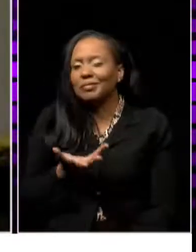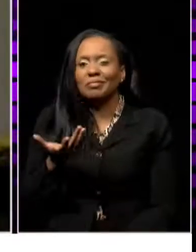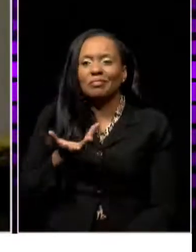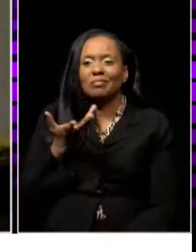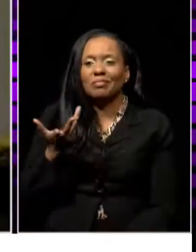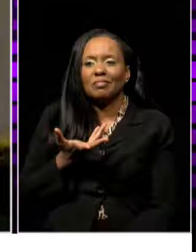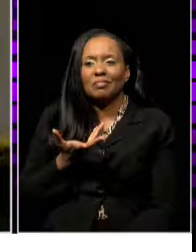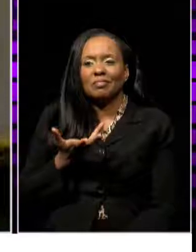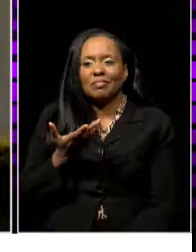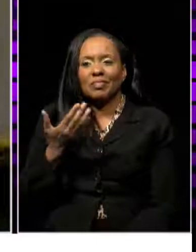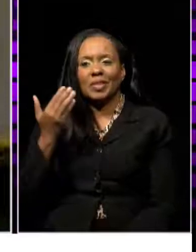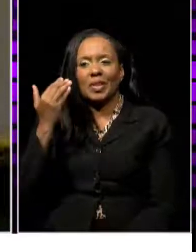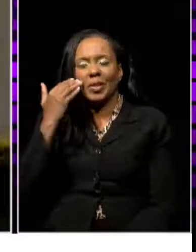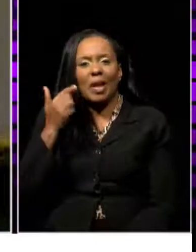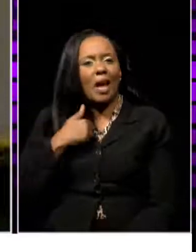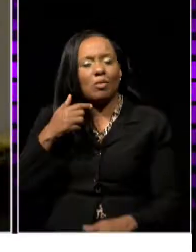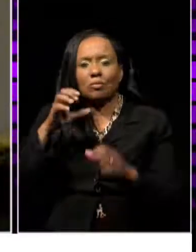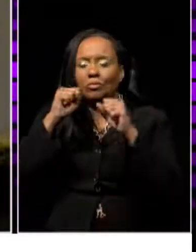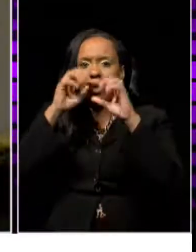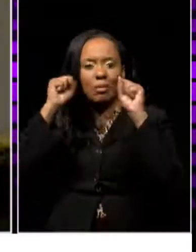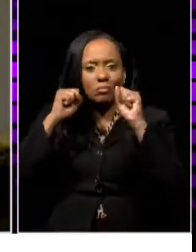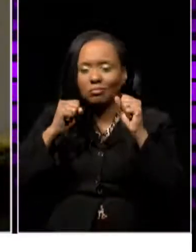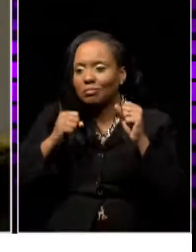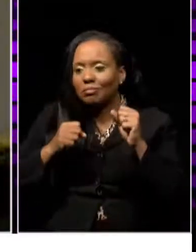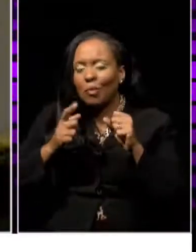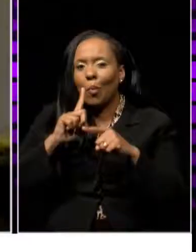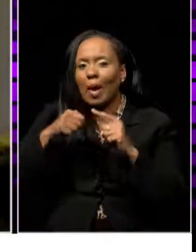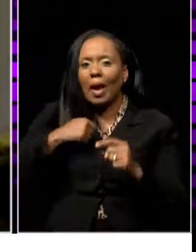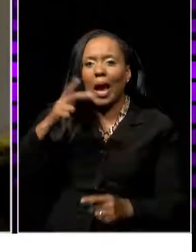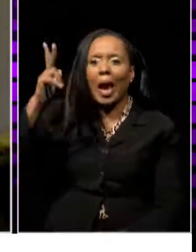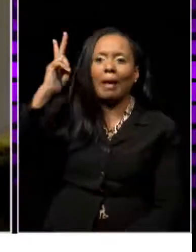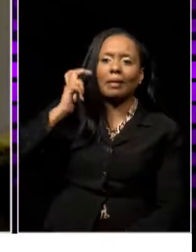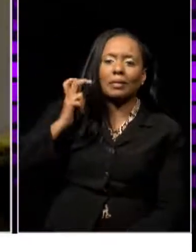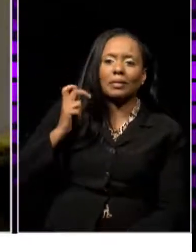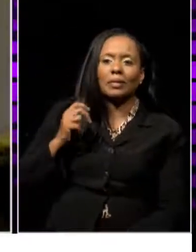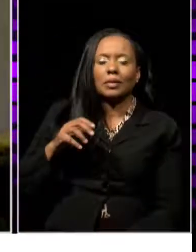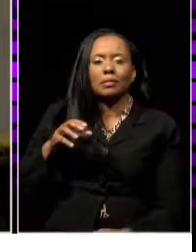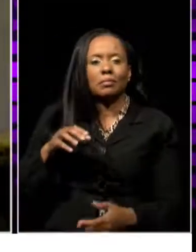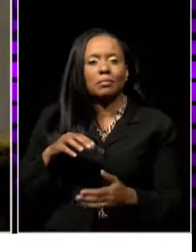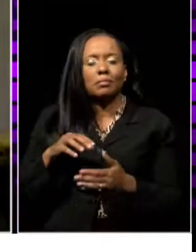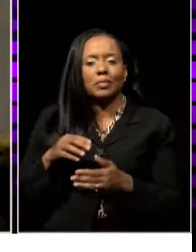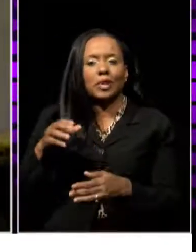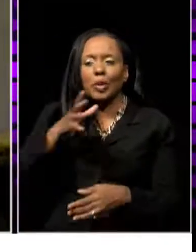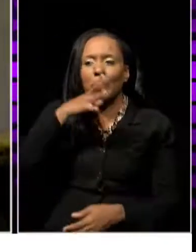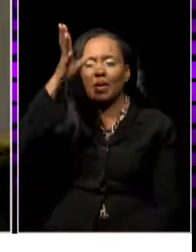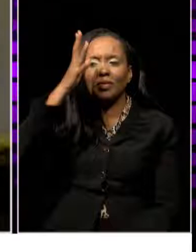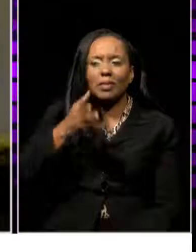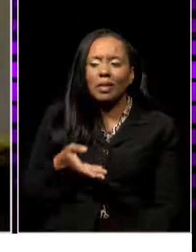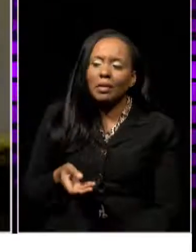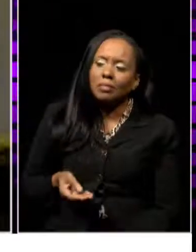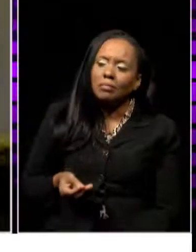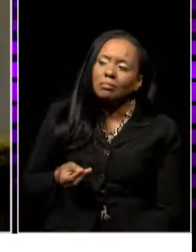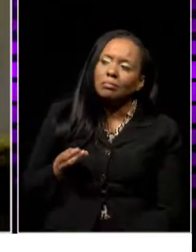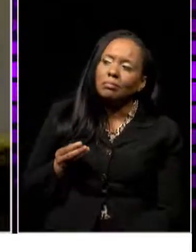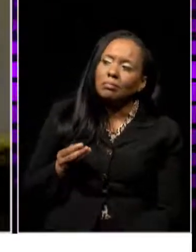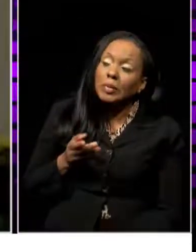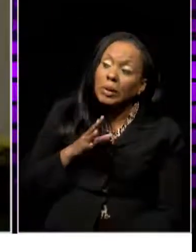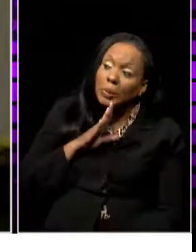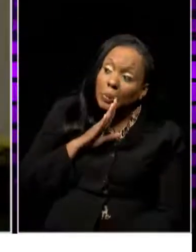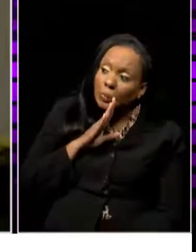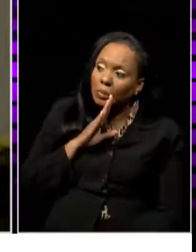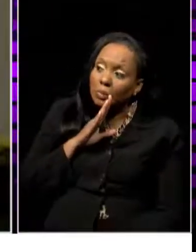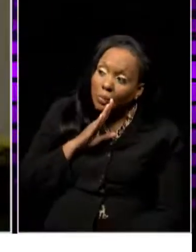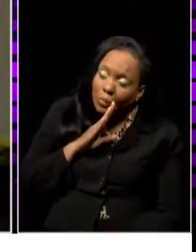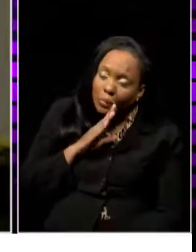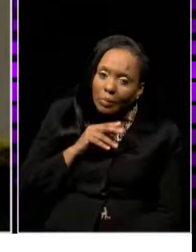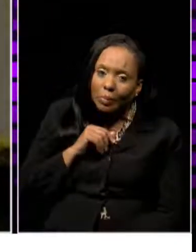I really was a little bit shocked. The parents were prompting them. But what I realized what it was is that we are so anchored